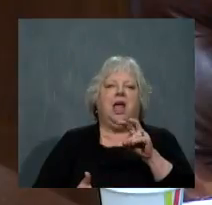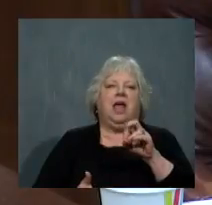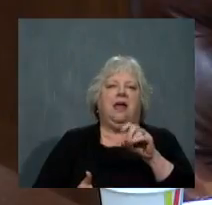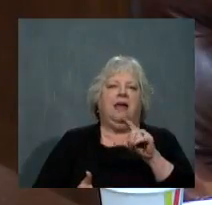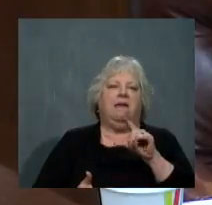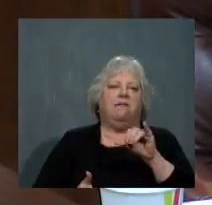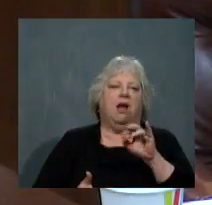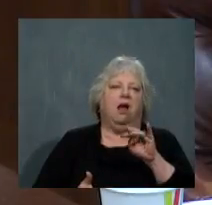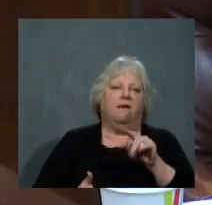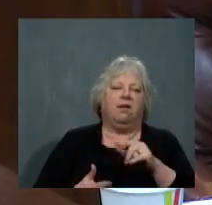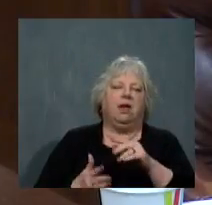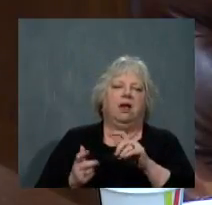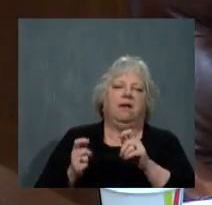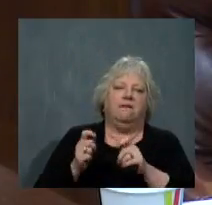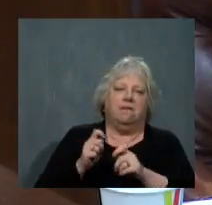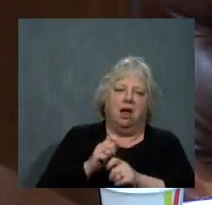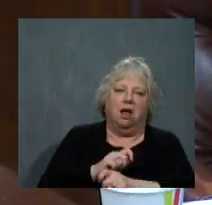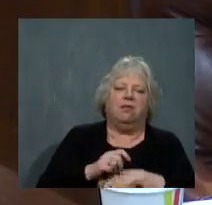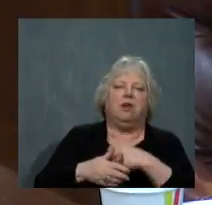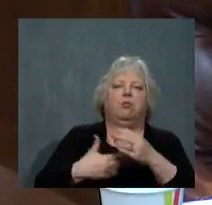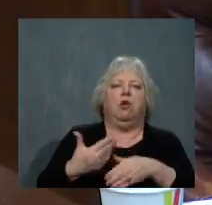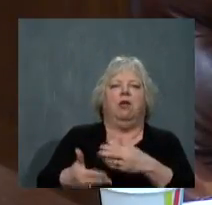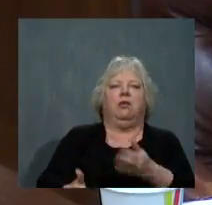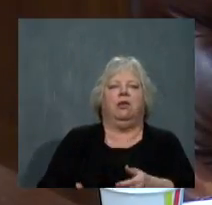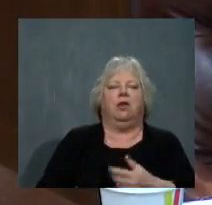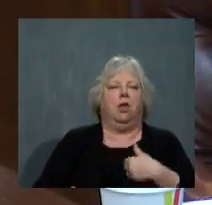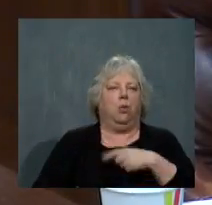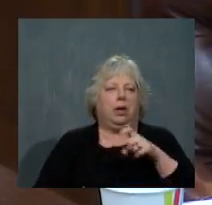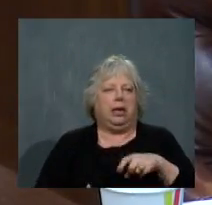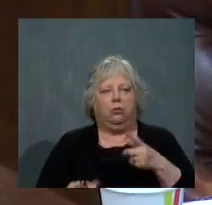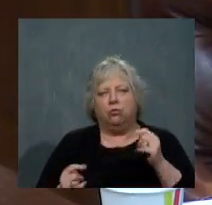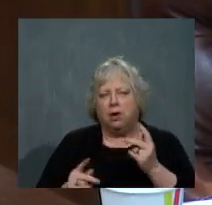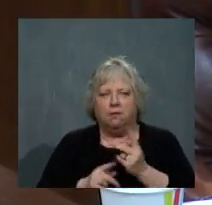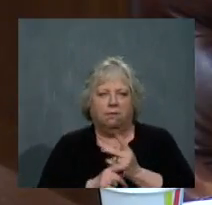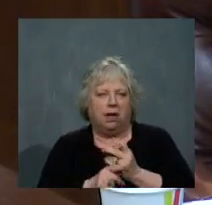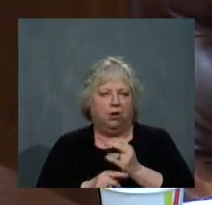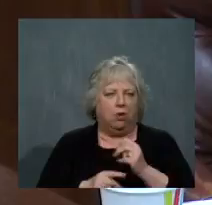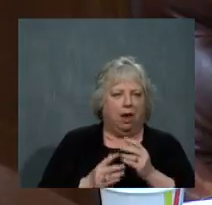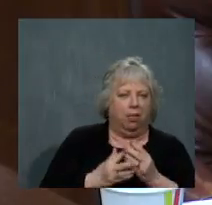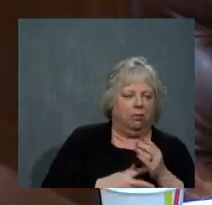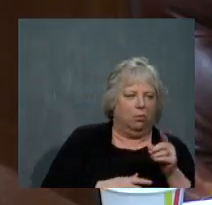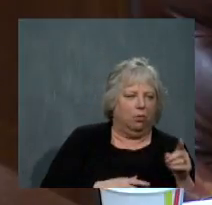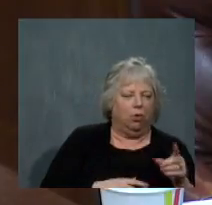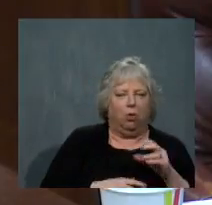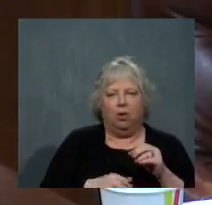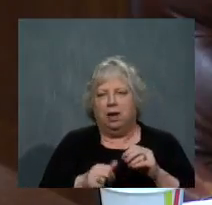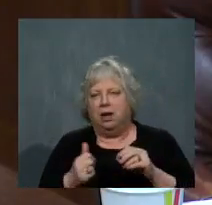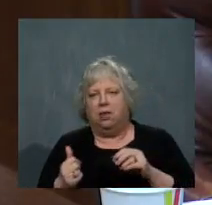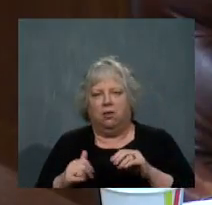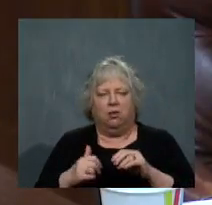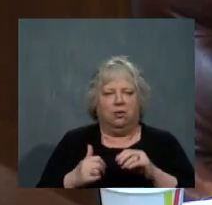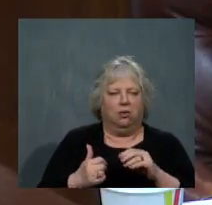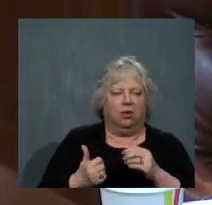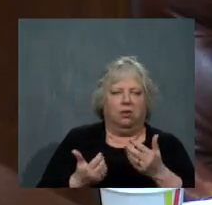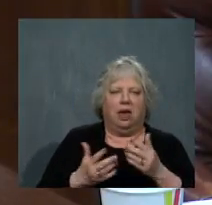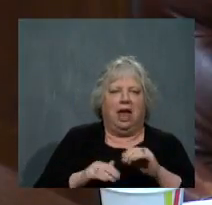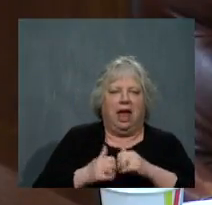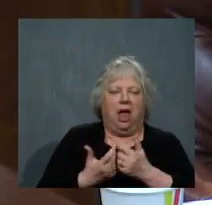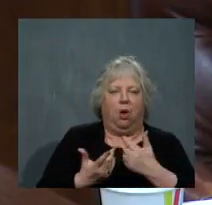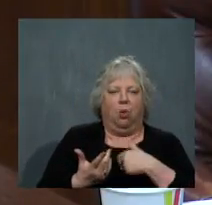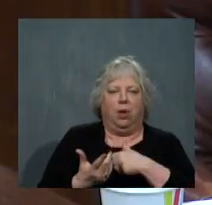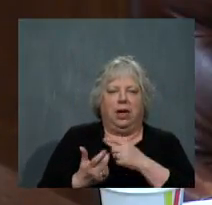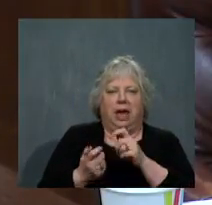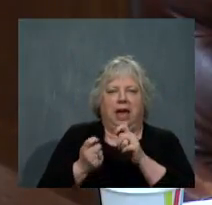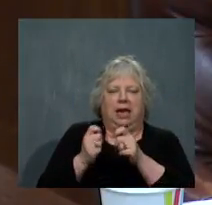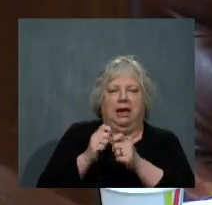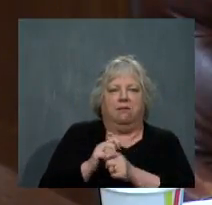need to be trying to figure out through y'all and through other suggestions how we can move the dial.